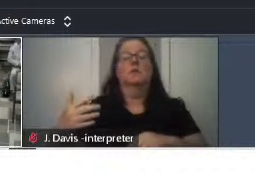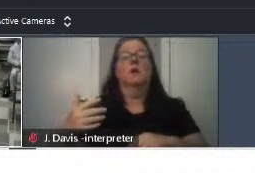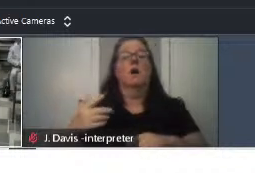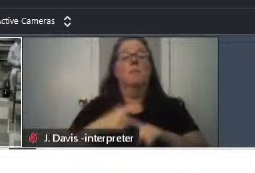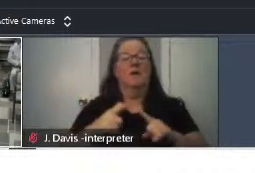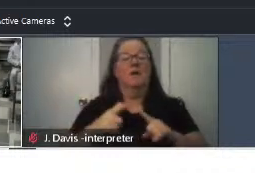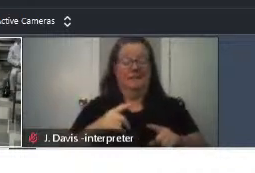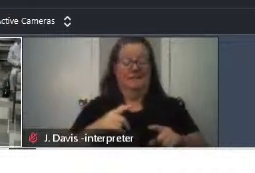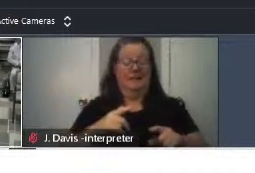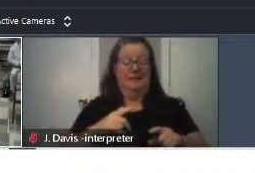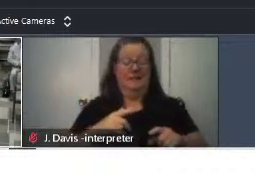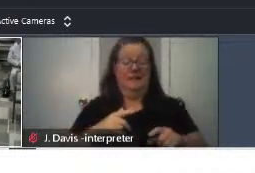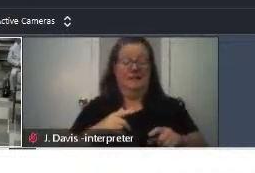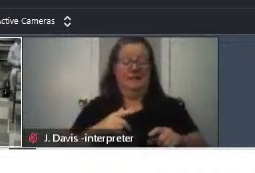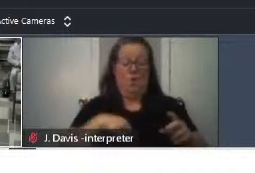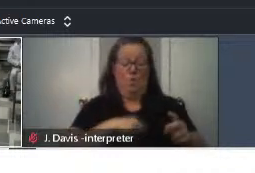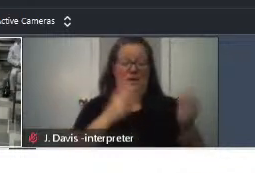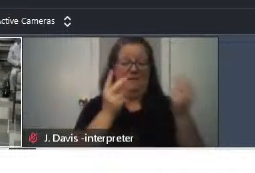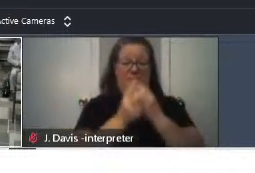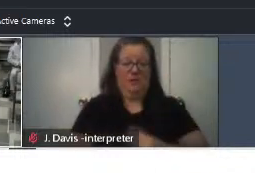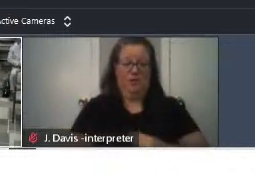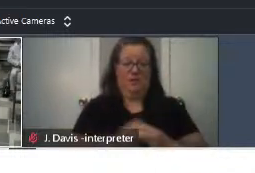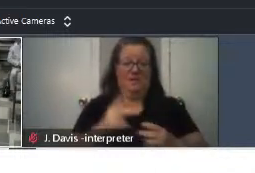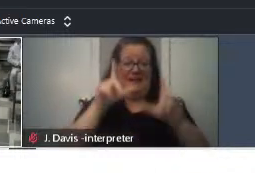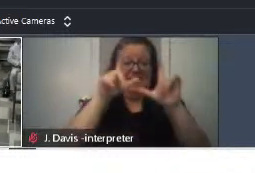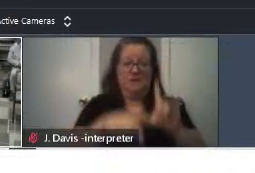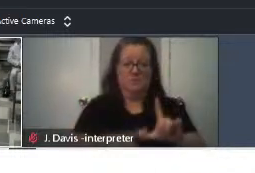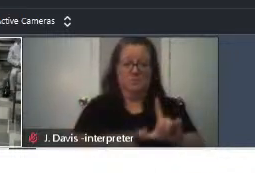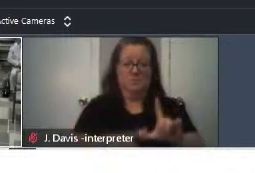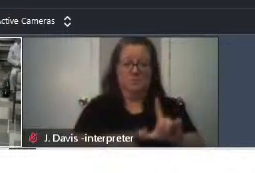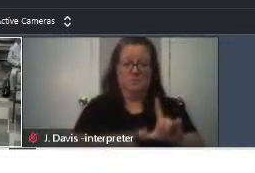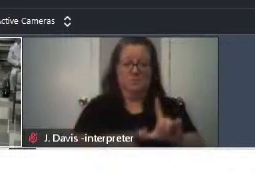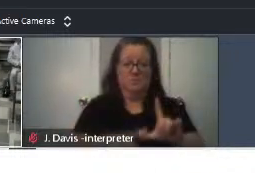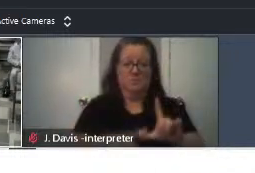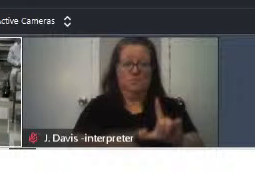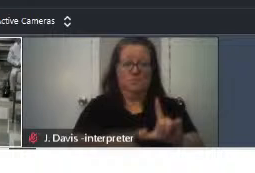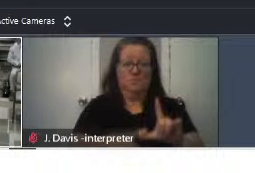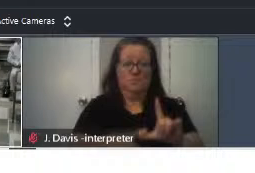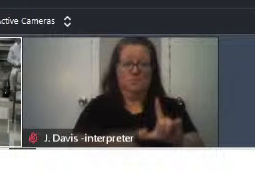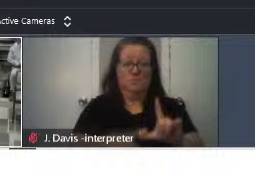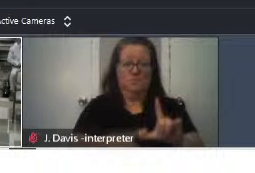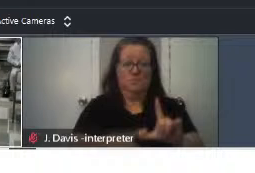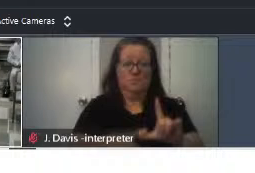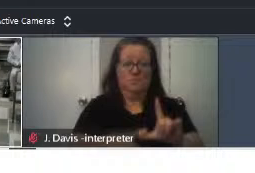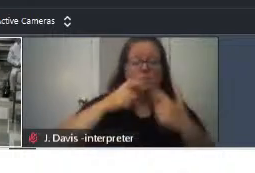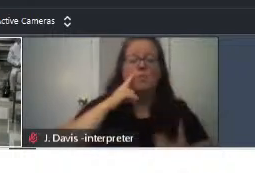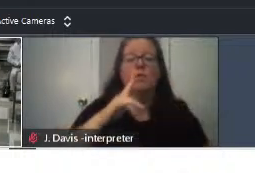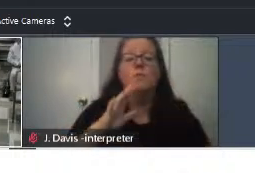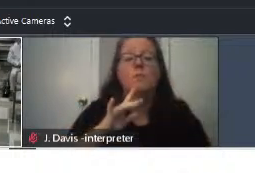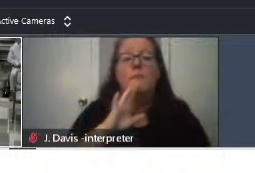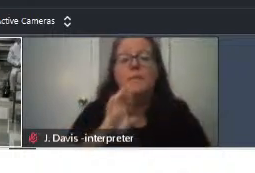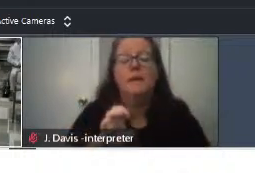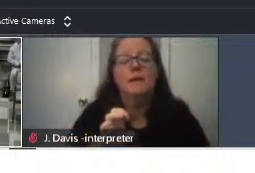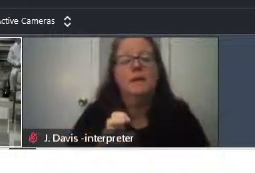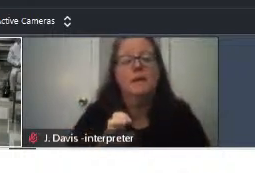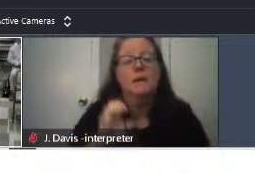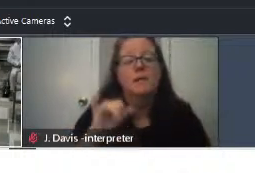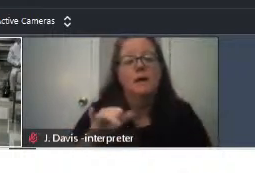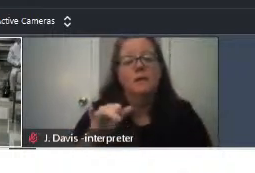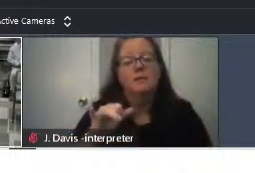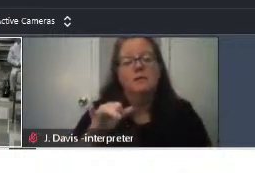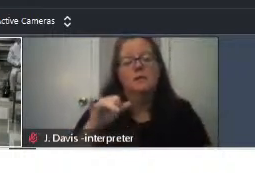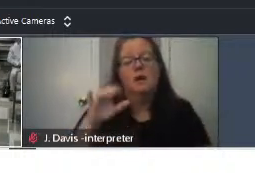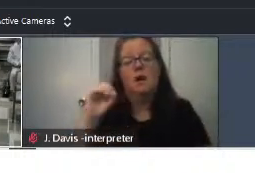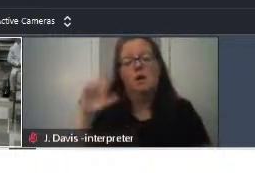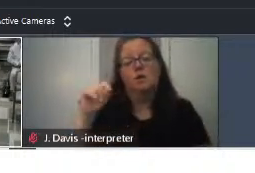our calculations, the expiration date for the moratorium that we're dealing with is November 16th, so this gives us between October